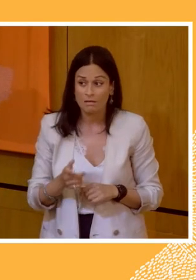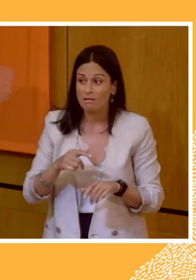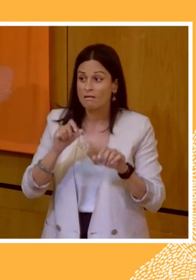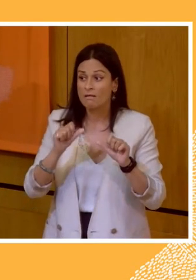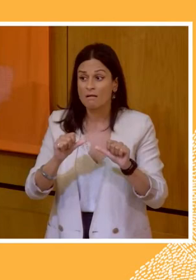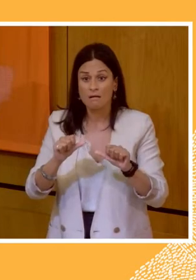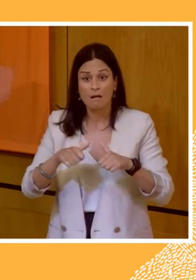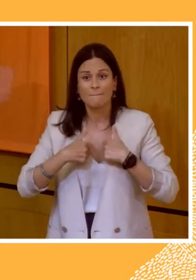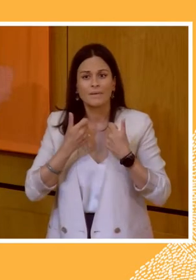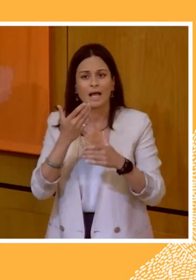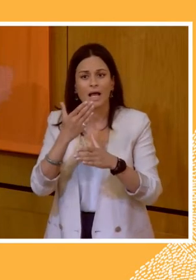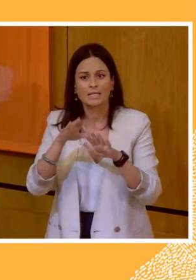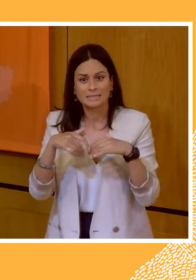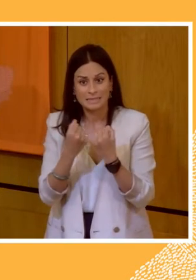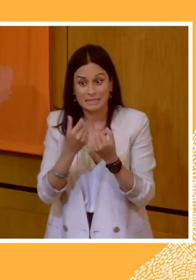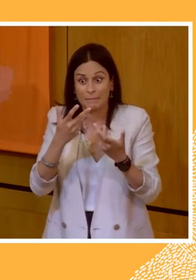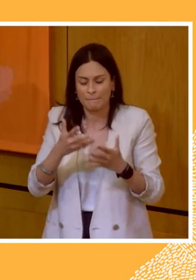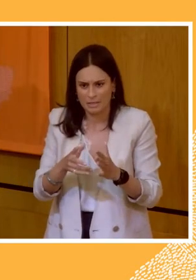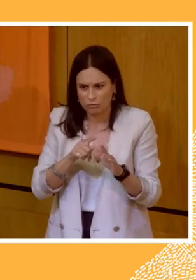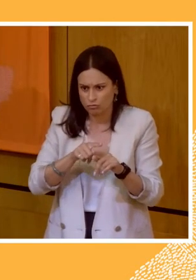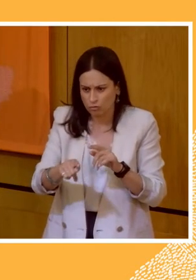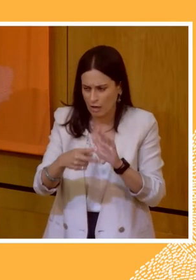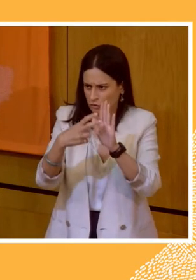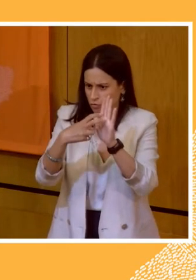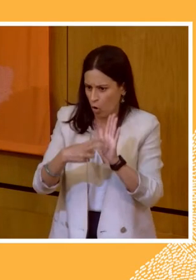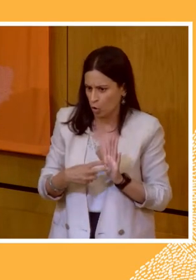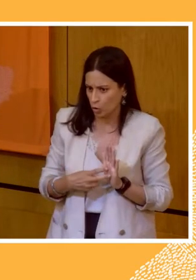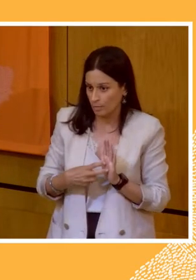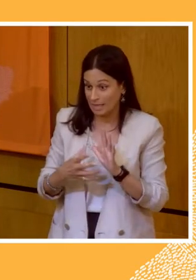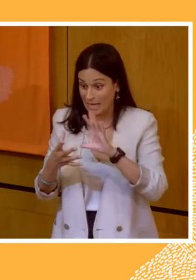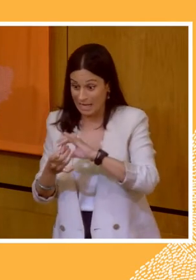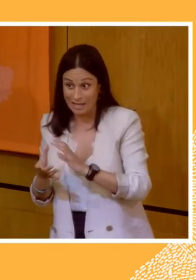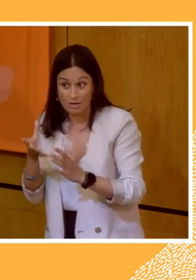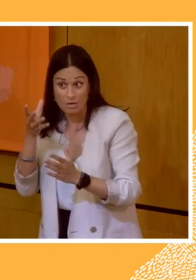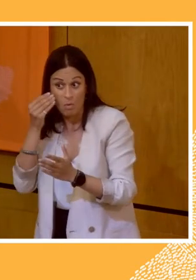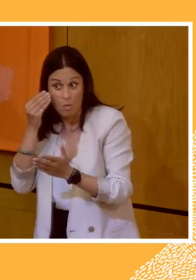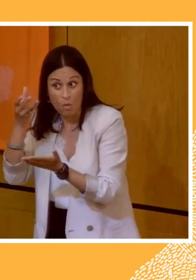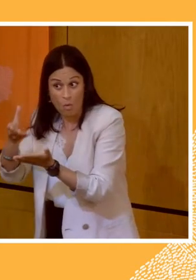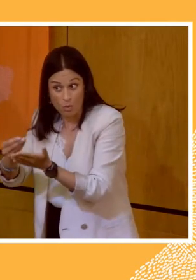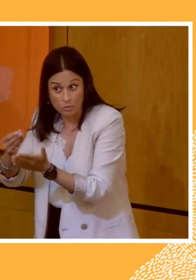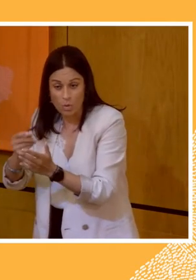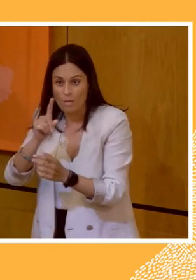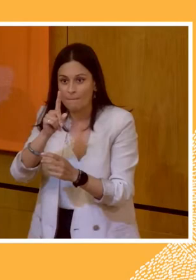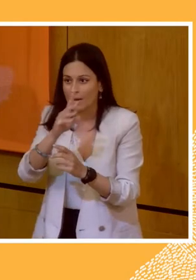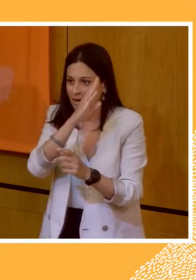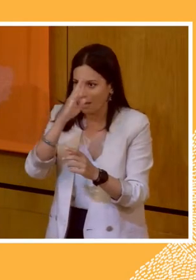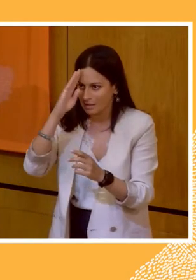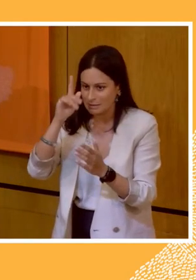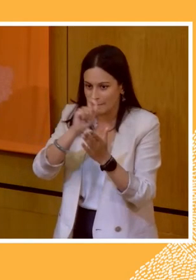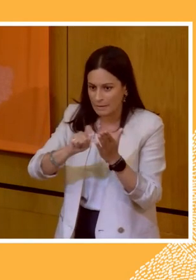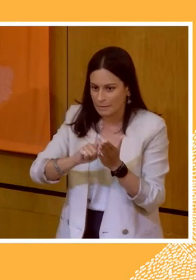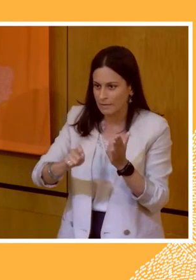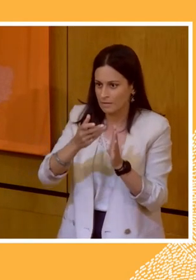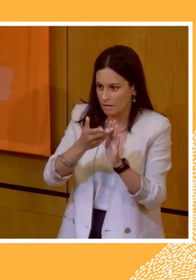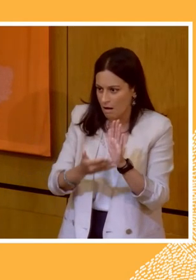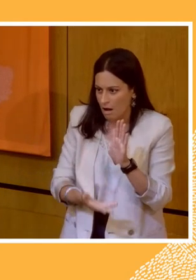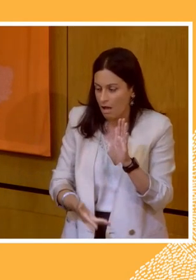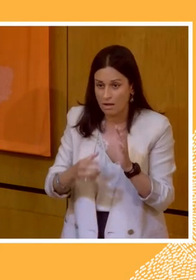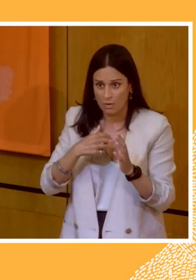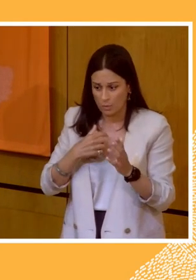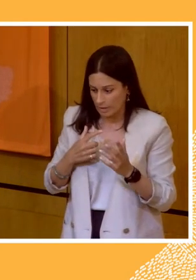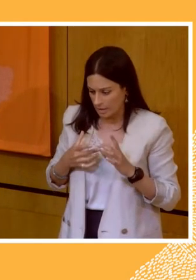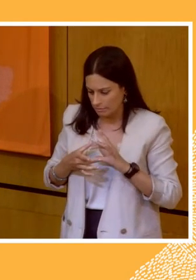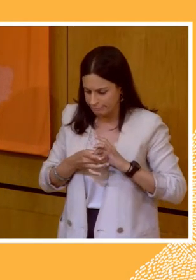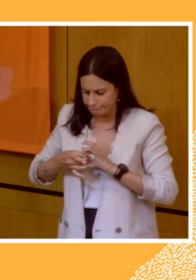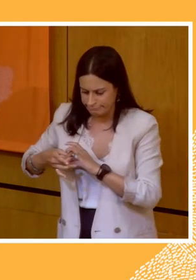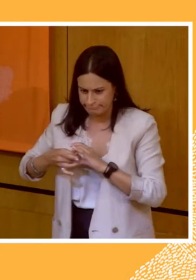our team worked on documenting, and not just in the form of audio, but in academic publications. So we collectively